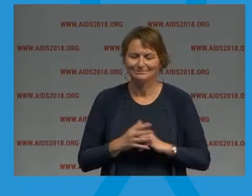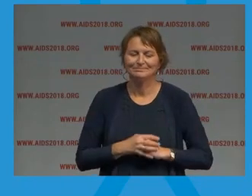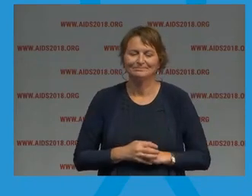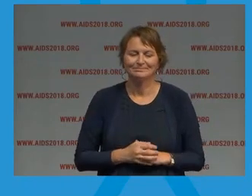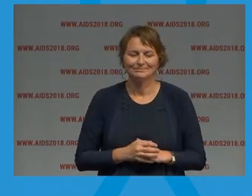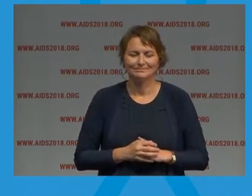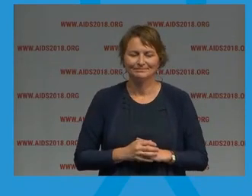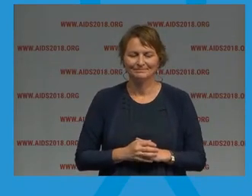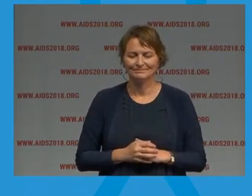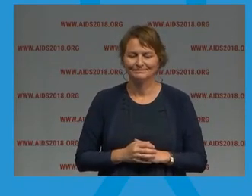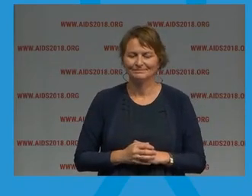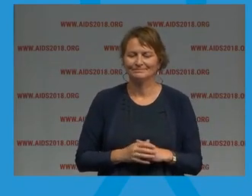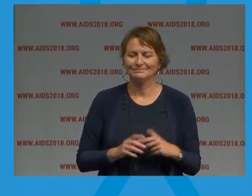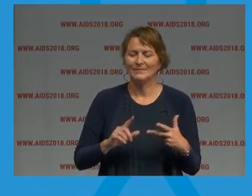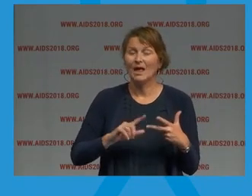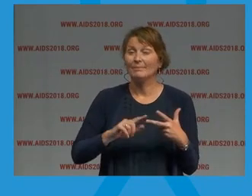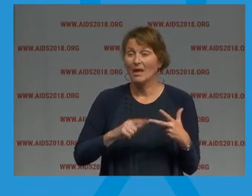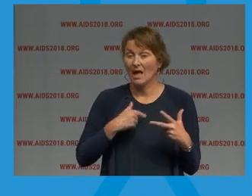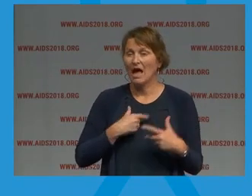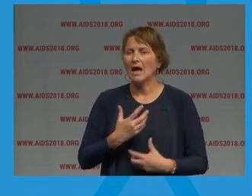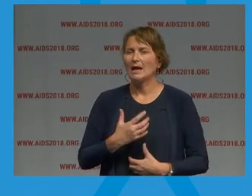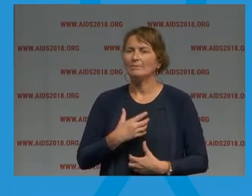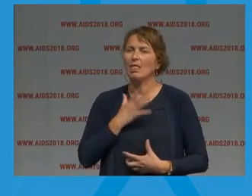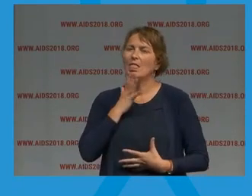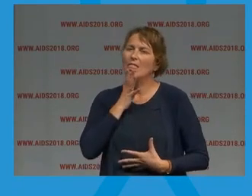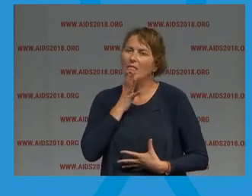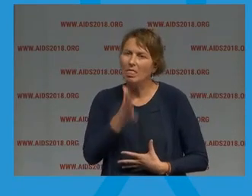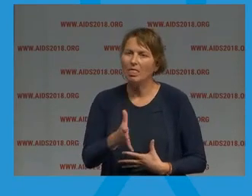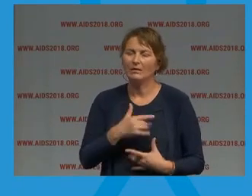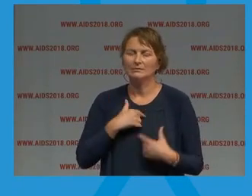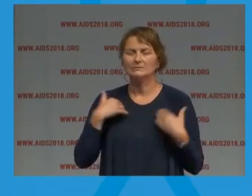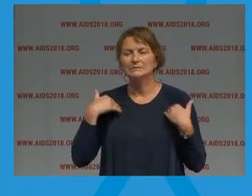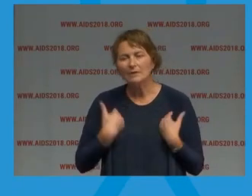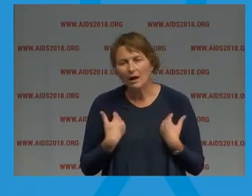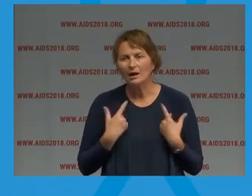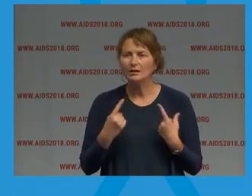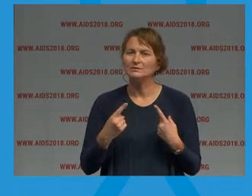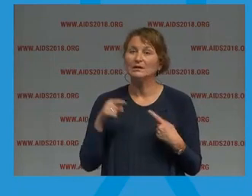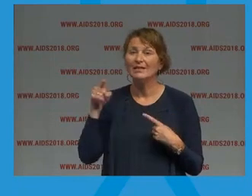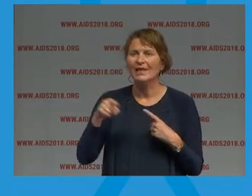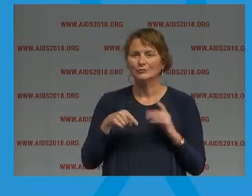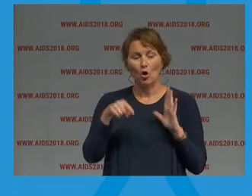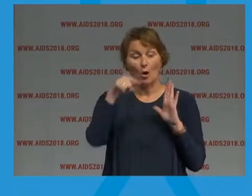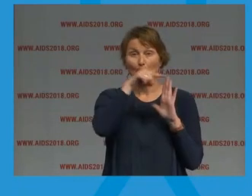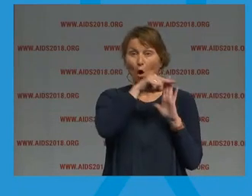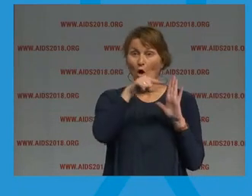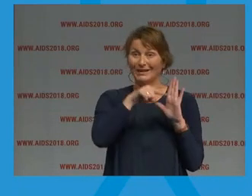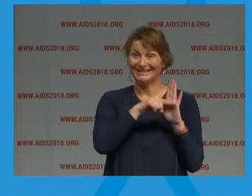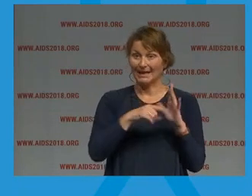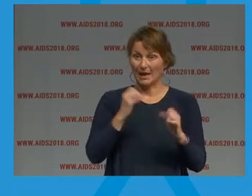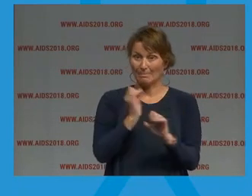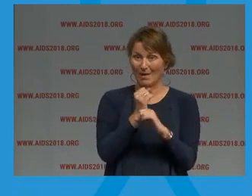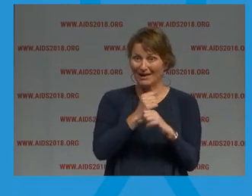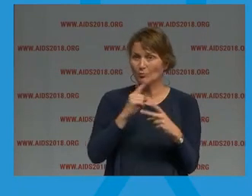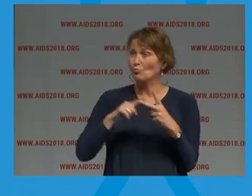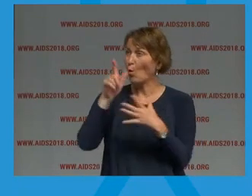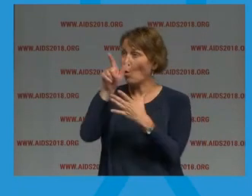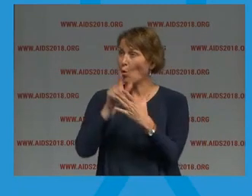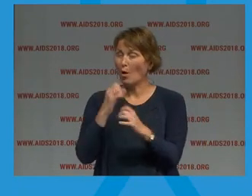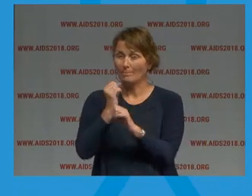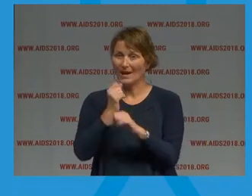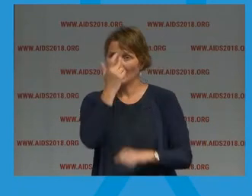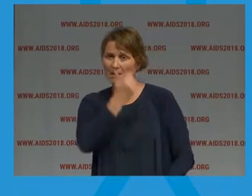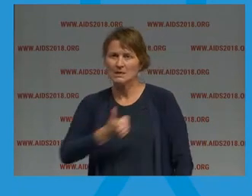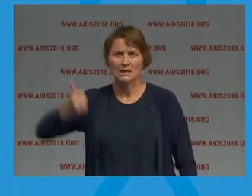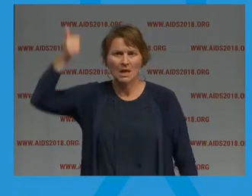I am sick and tired of these policymakers and lawmakers who come from